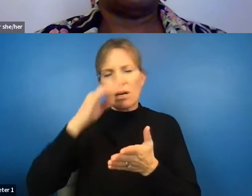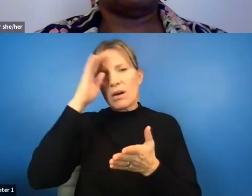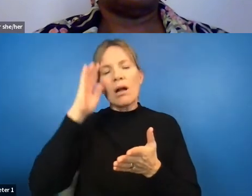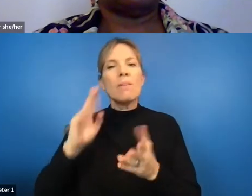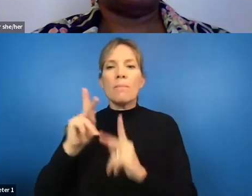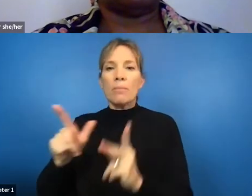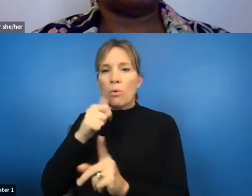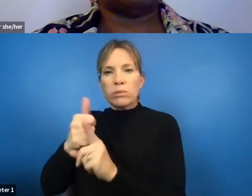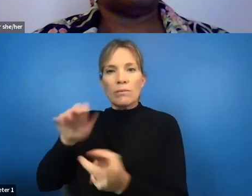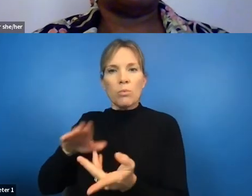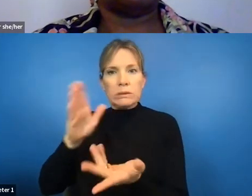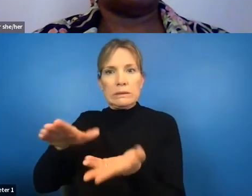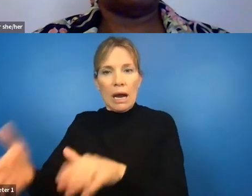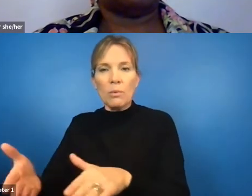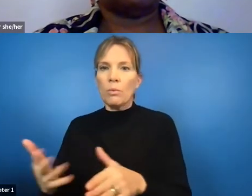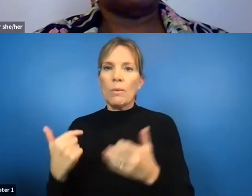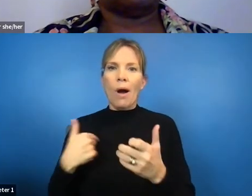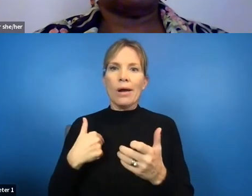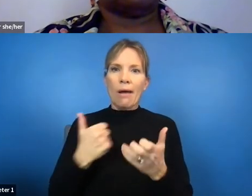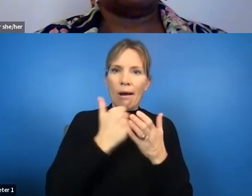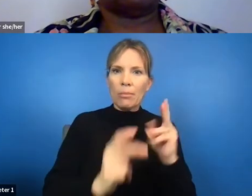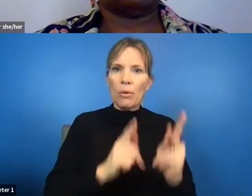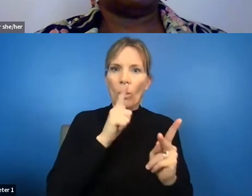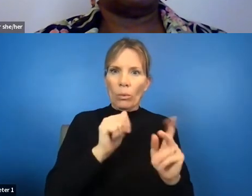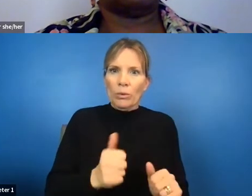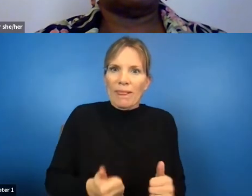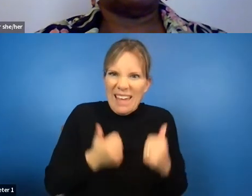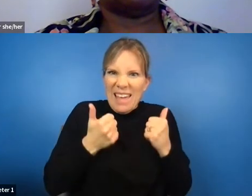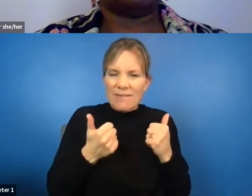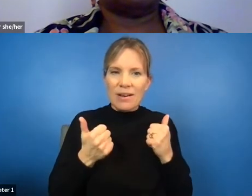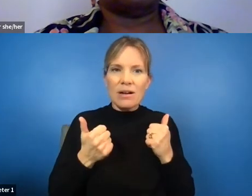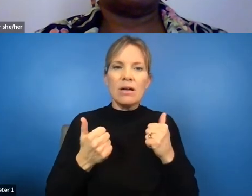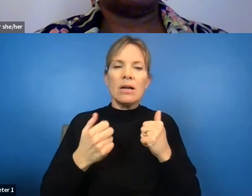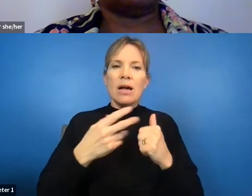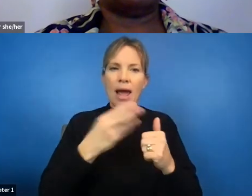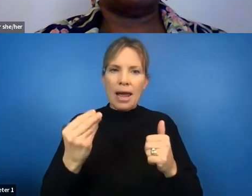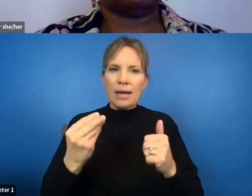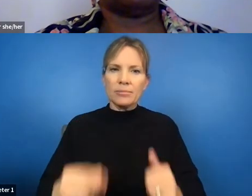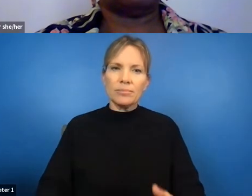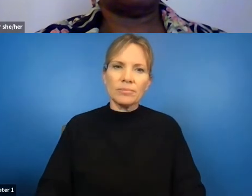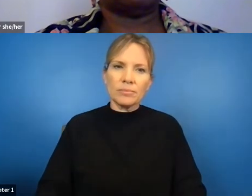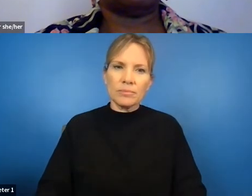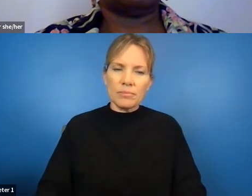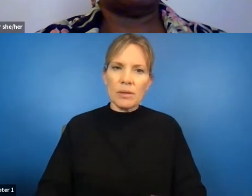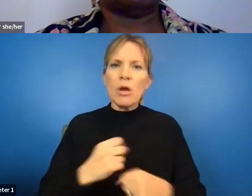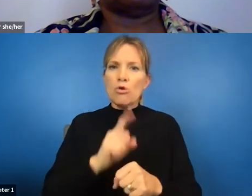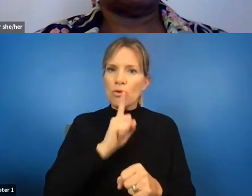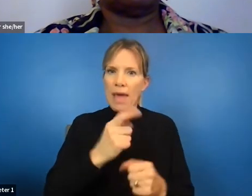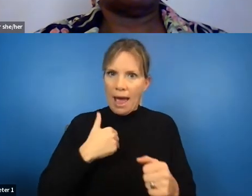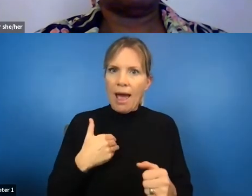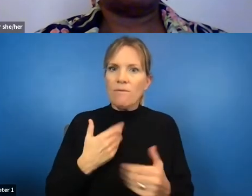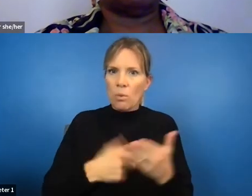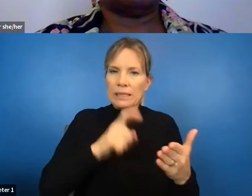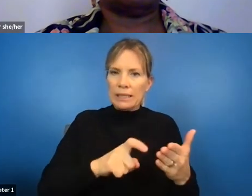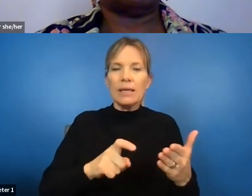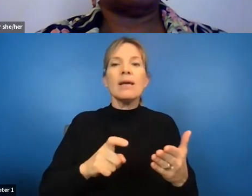folks who were dying, but that we wanted to help people who can live and to get what they needed, but still be able